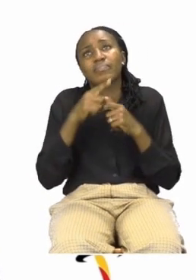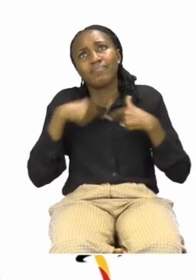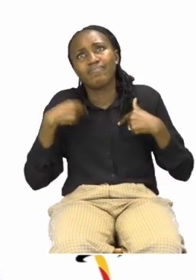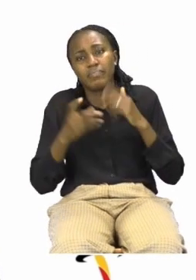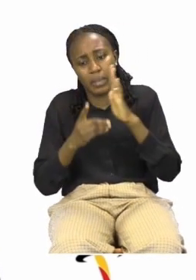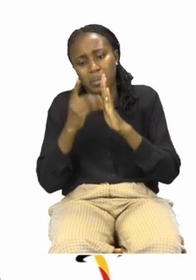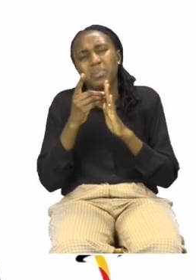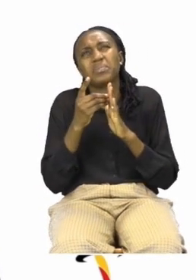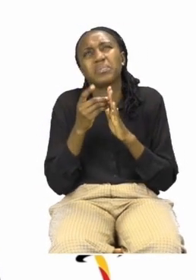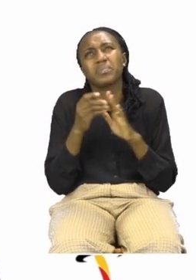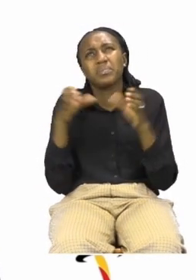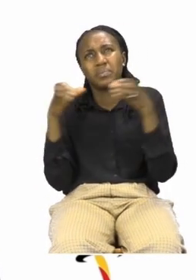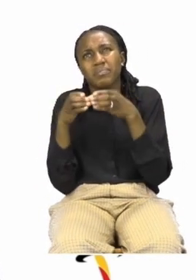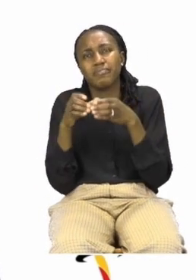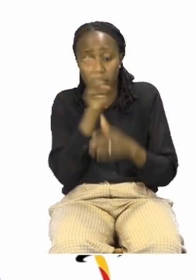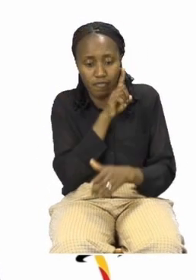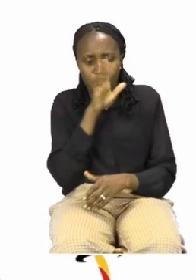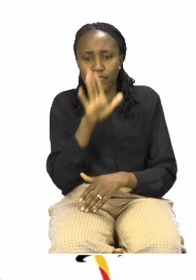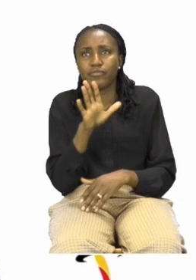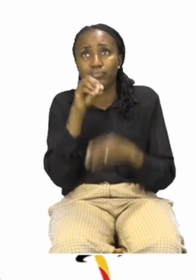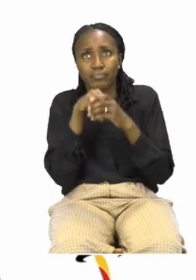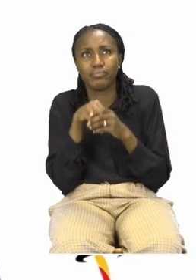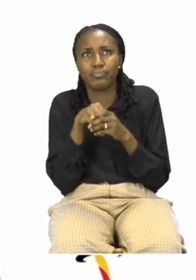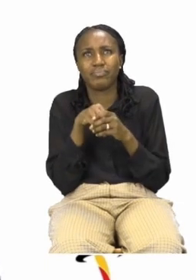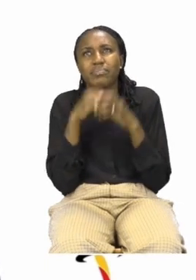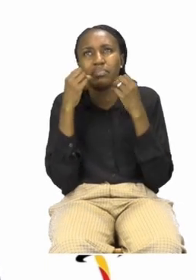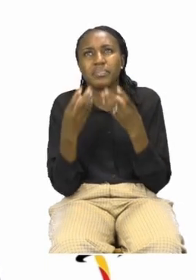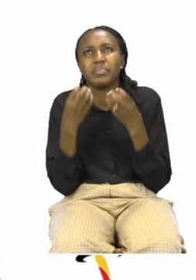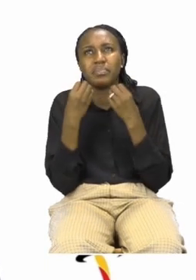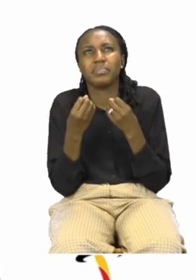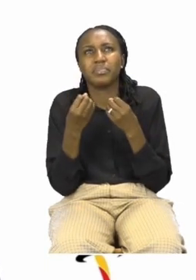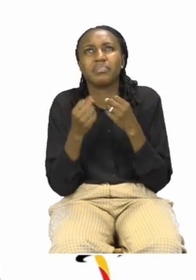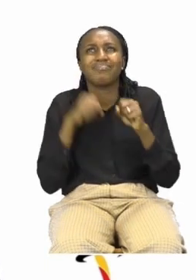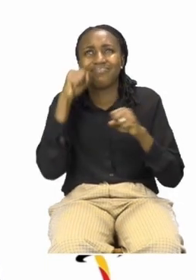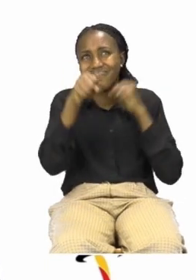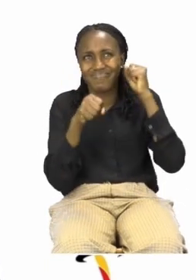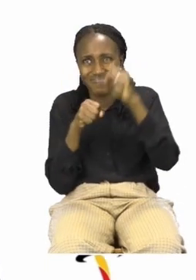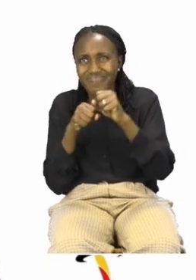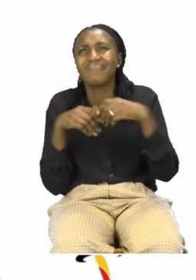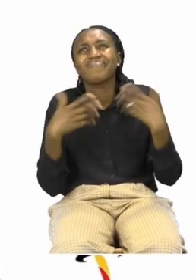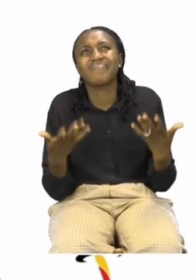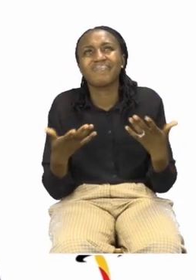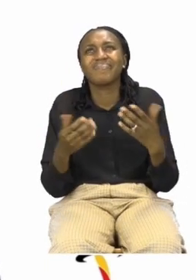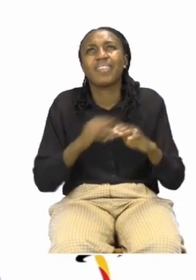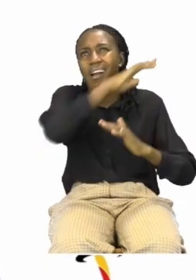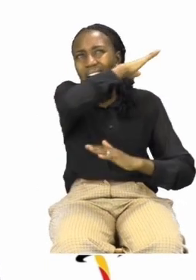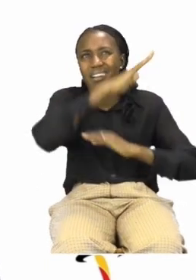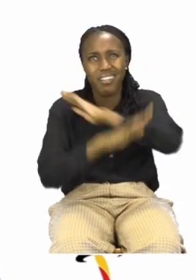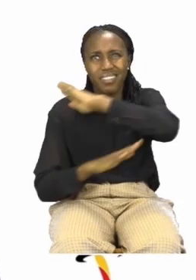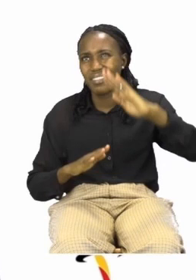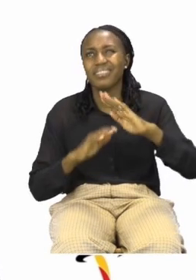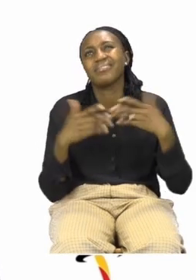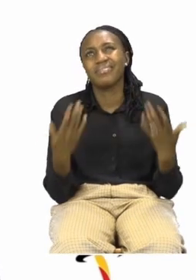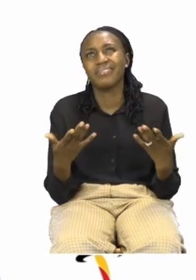codes. We've got 15 of them. There we've got quite a lot of them. Kickboxing, under developmental sports code, karate, under developmental sports code.